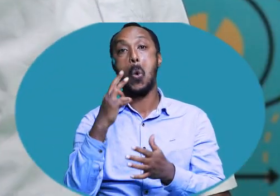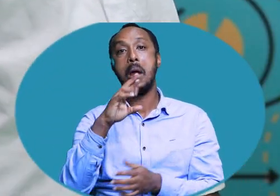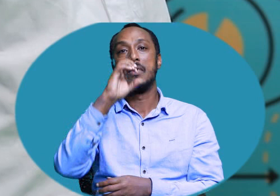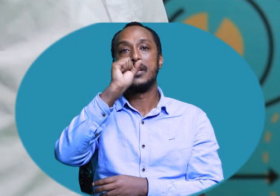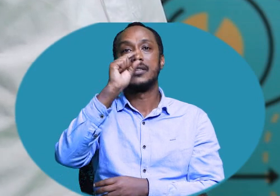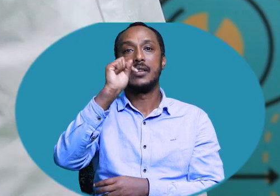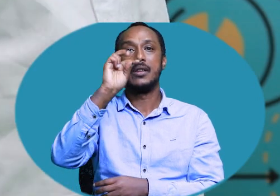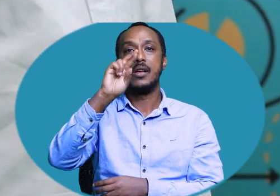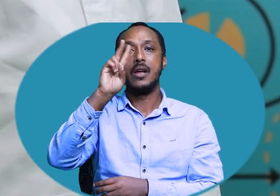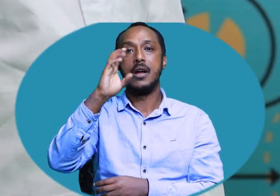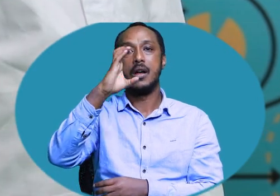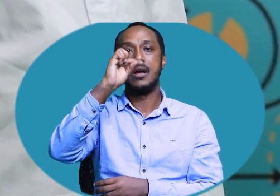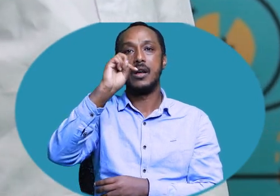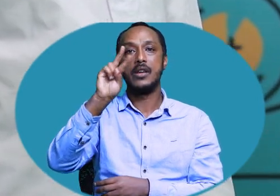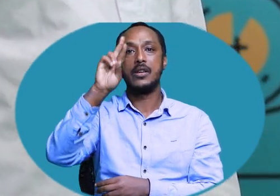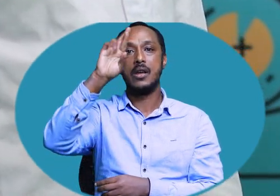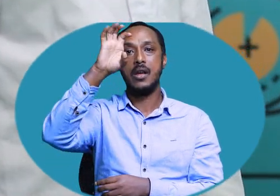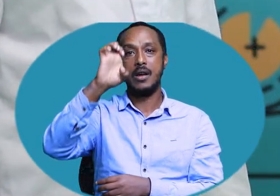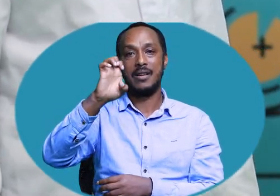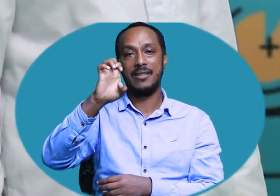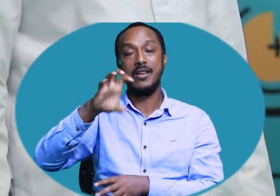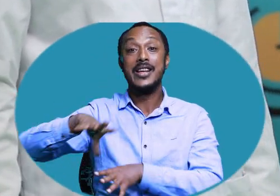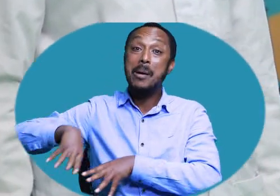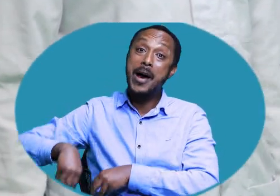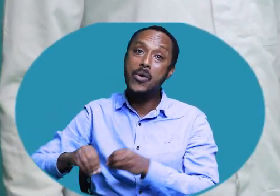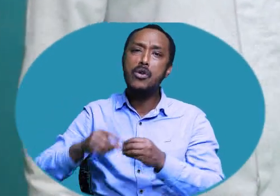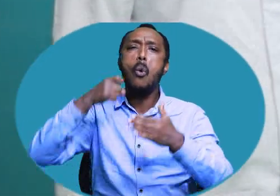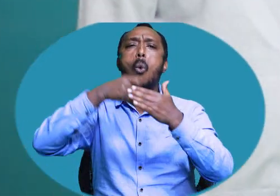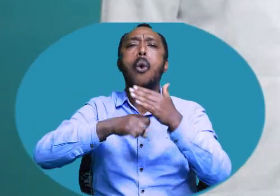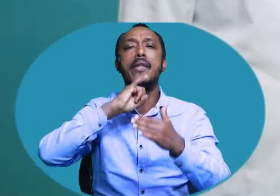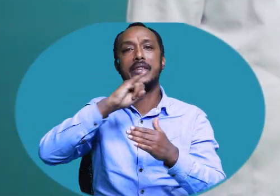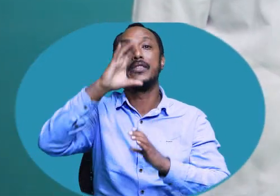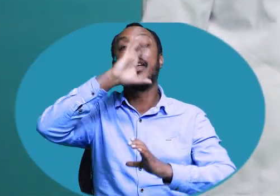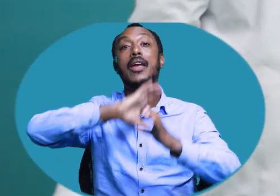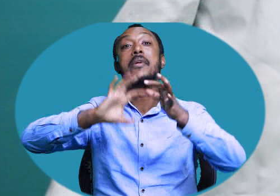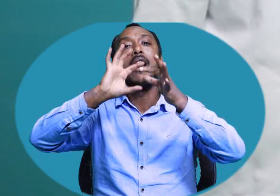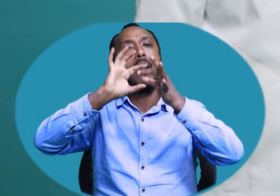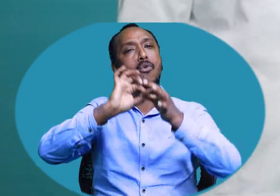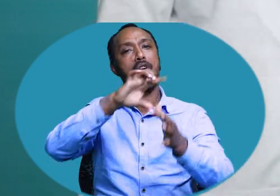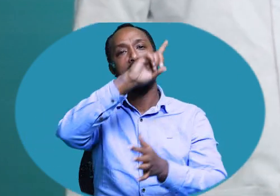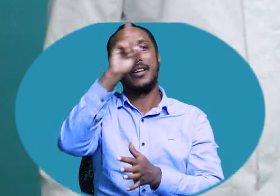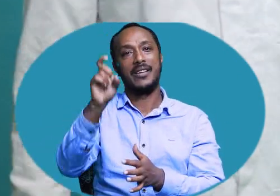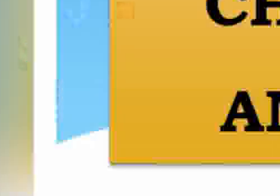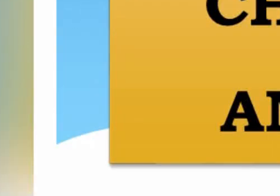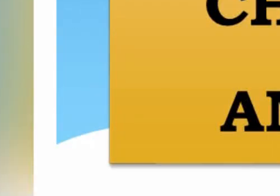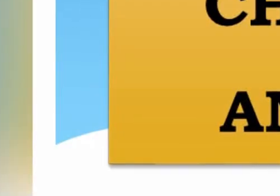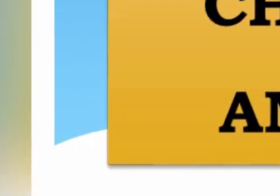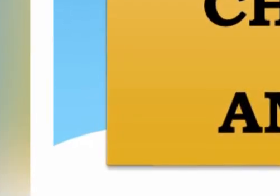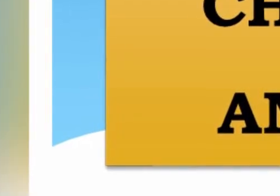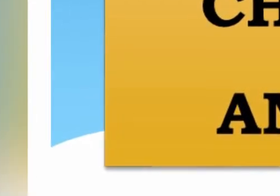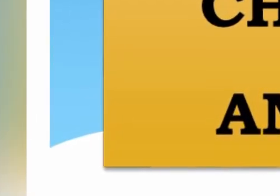Chemical bonding and structure. Students, what is chemical bonding? What is chemical bonding?